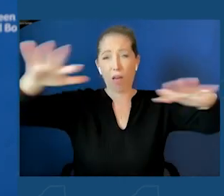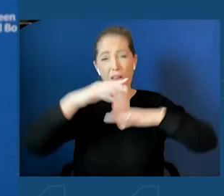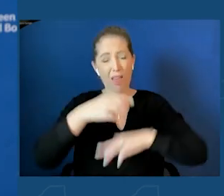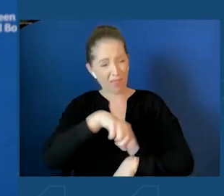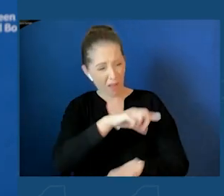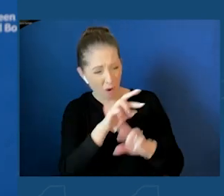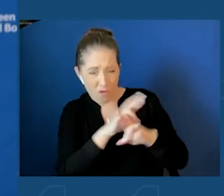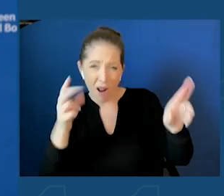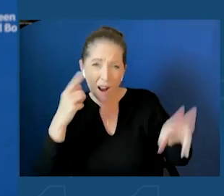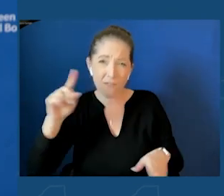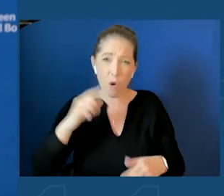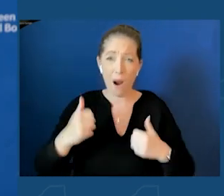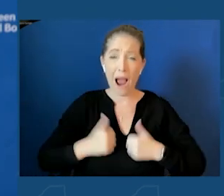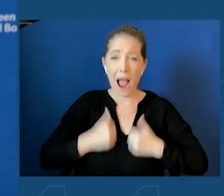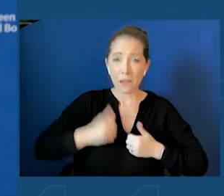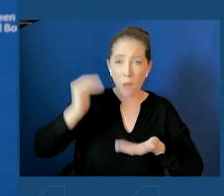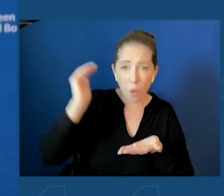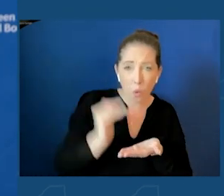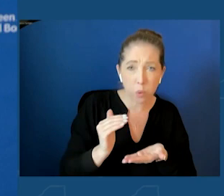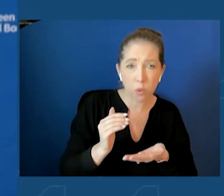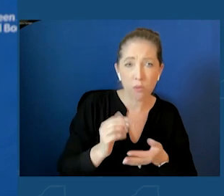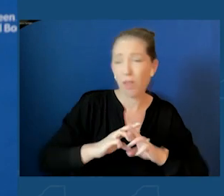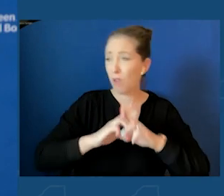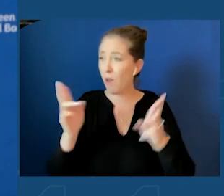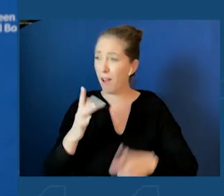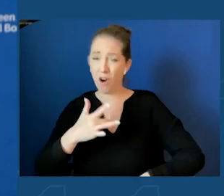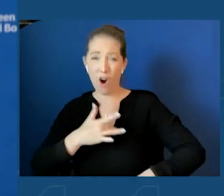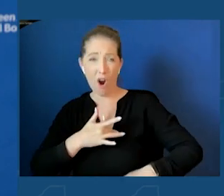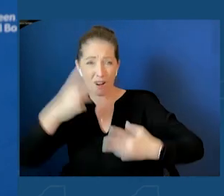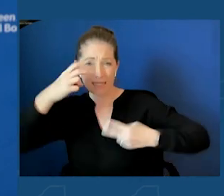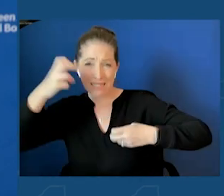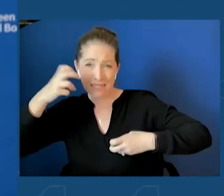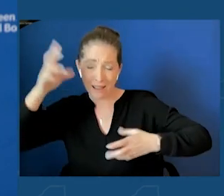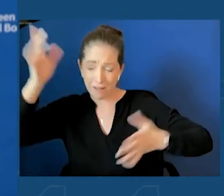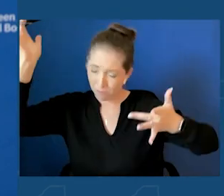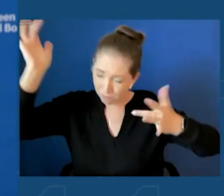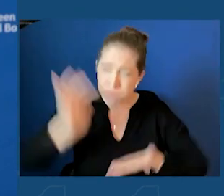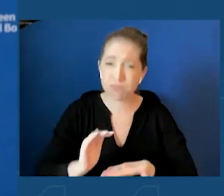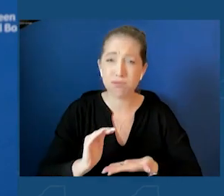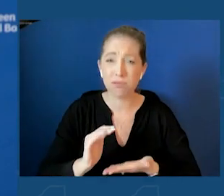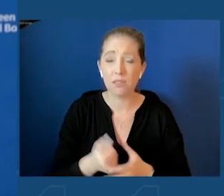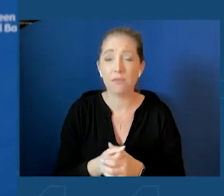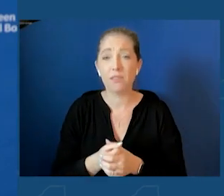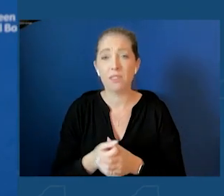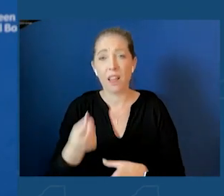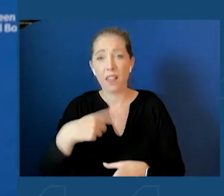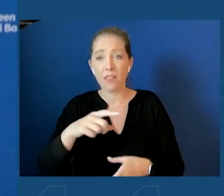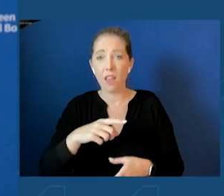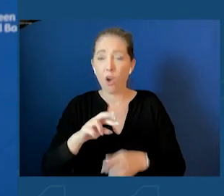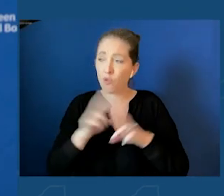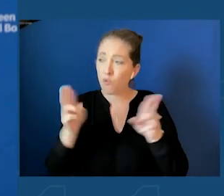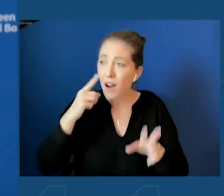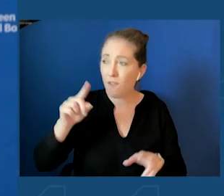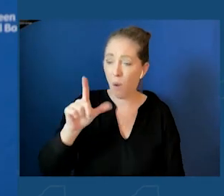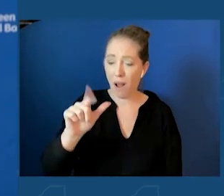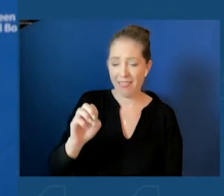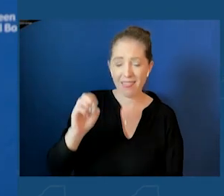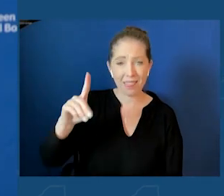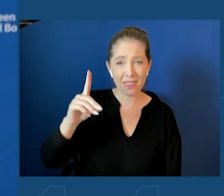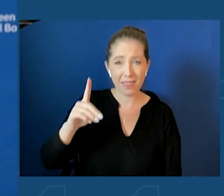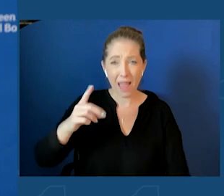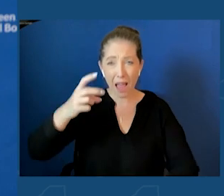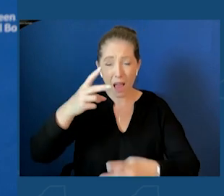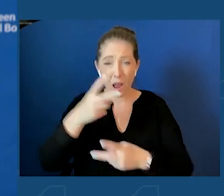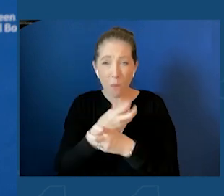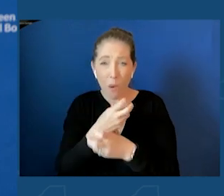disease. They're ready for less heat stroke. Yes. They're ready for less lead poisoning, less pollution, and this Bond Act